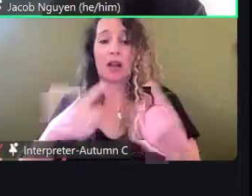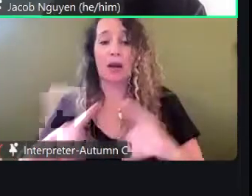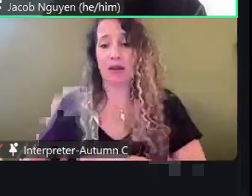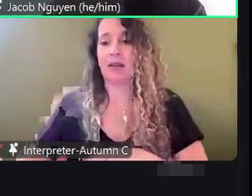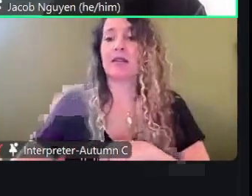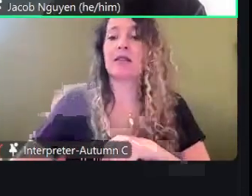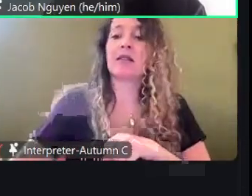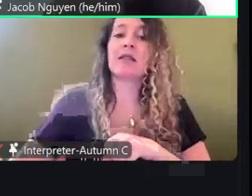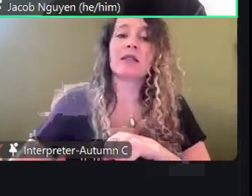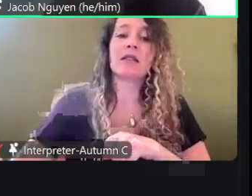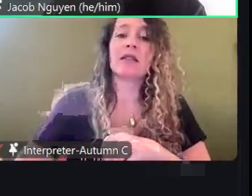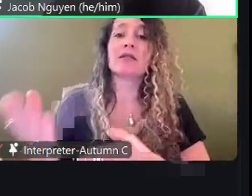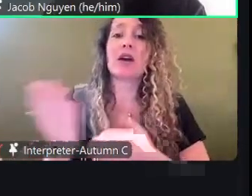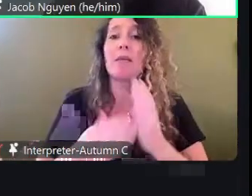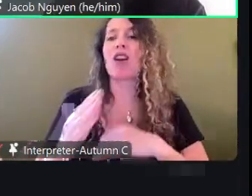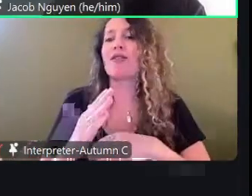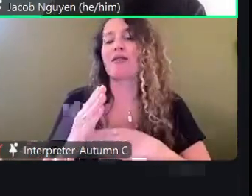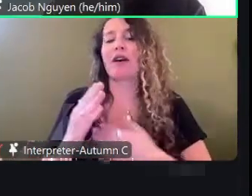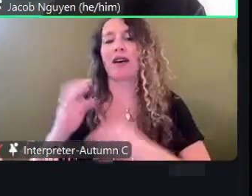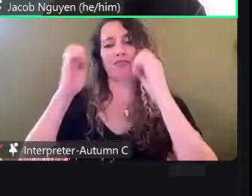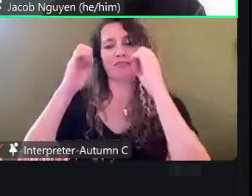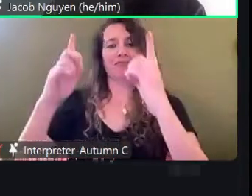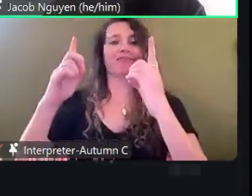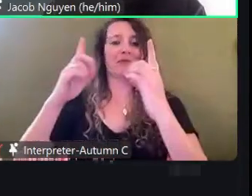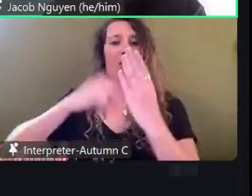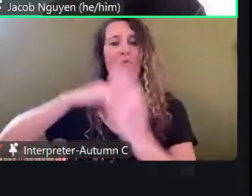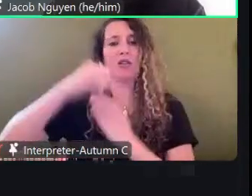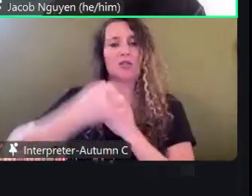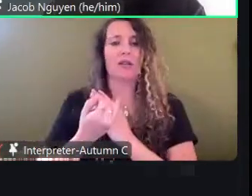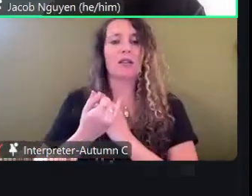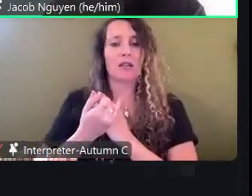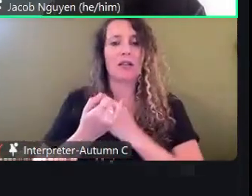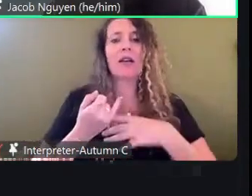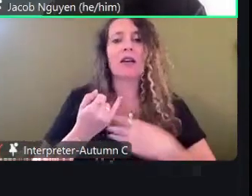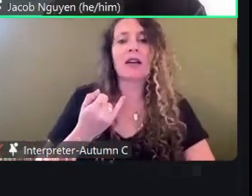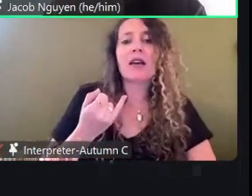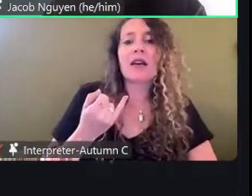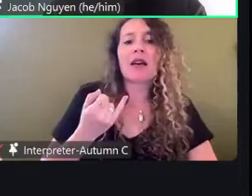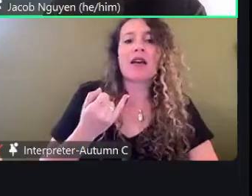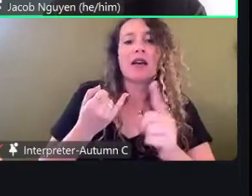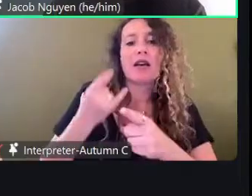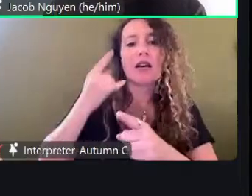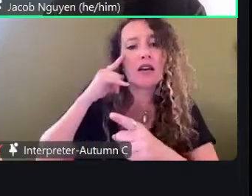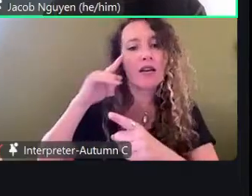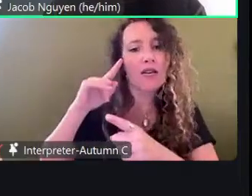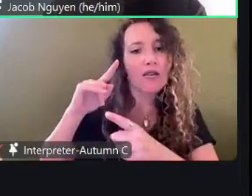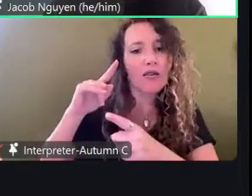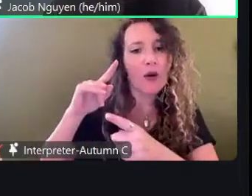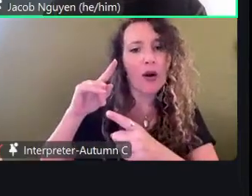is part of an independent academic project at the California University of Science and Medicine. and we have no external funding or commercial